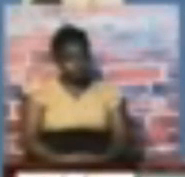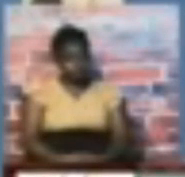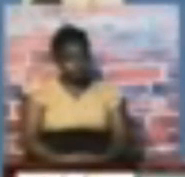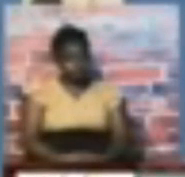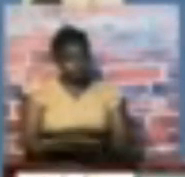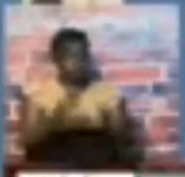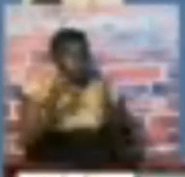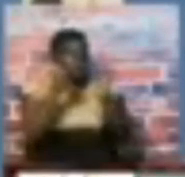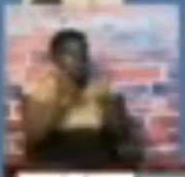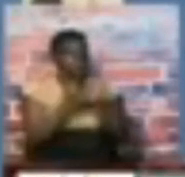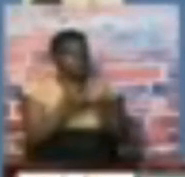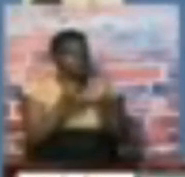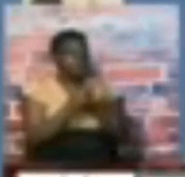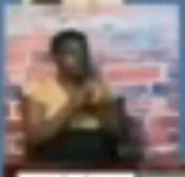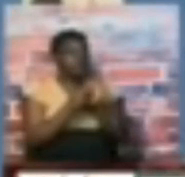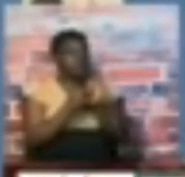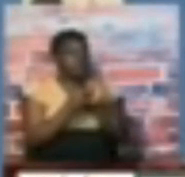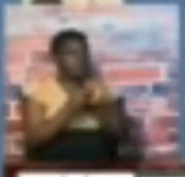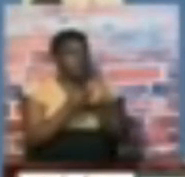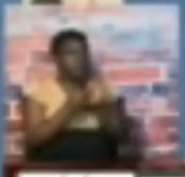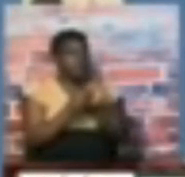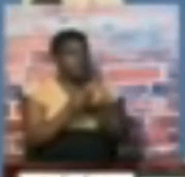Dr. Isaiah